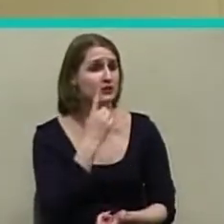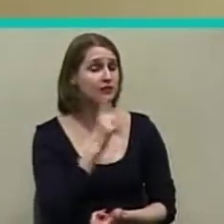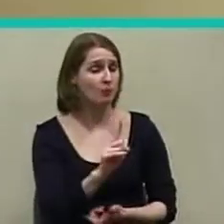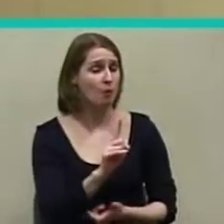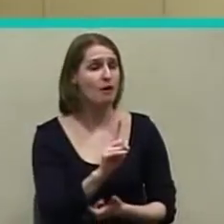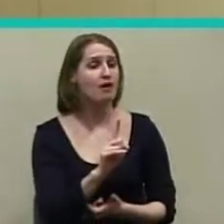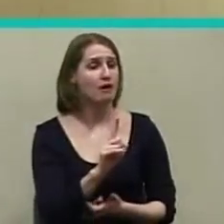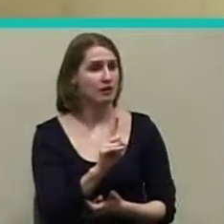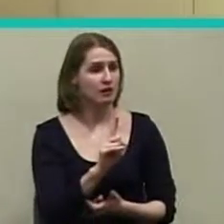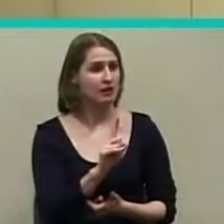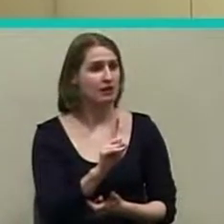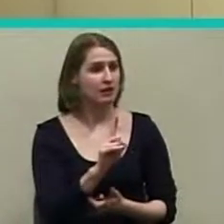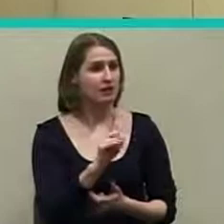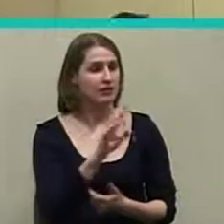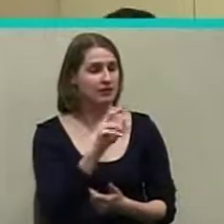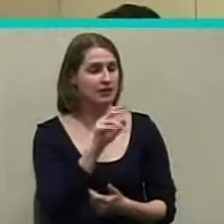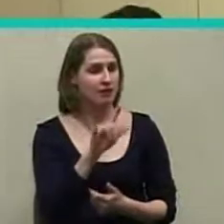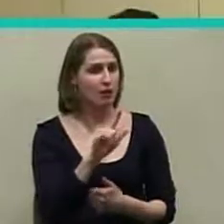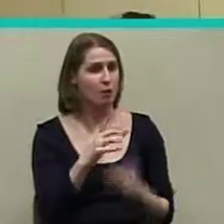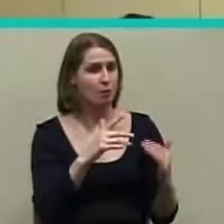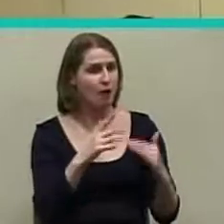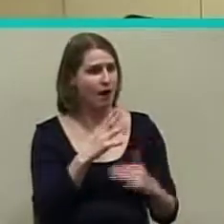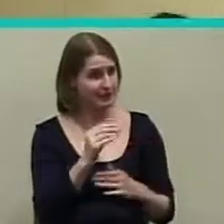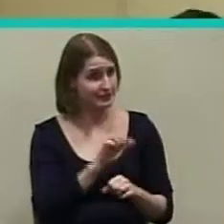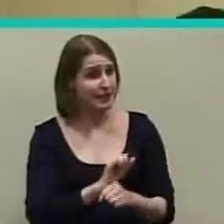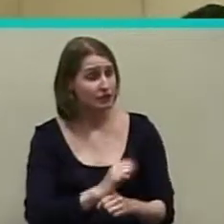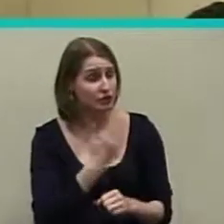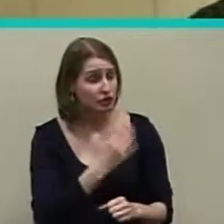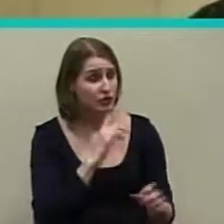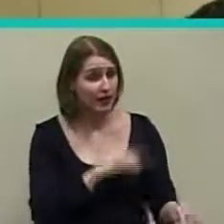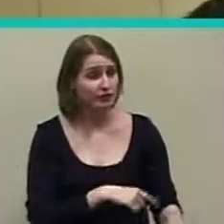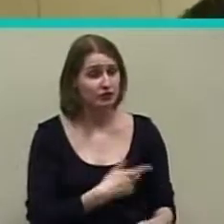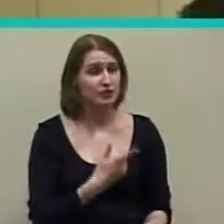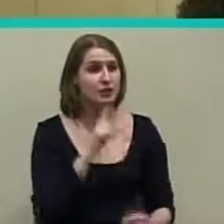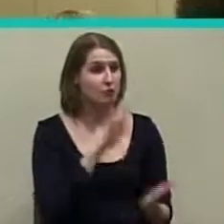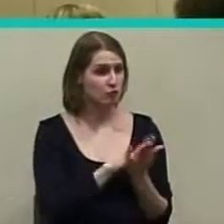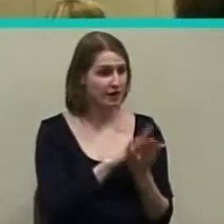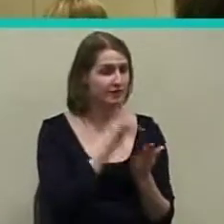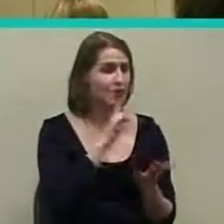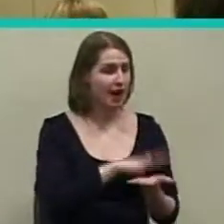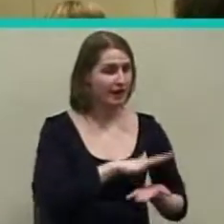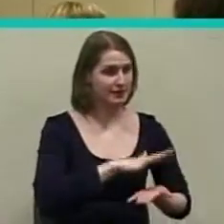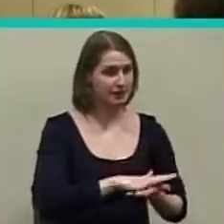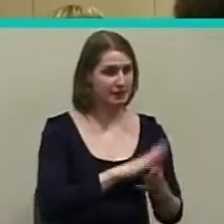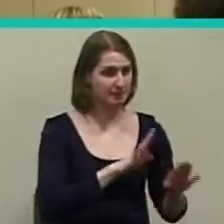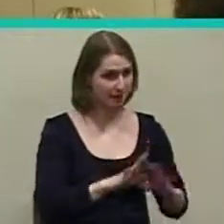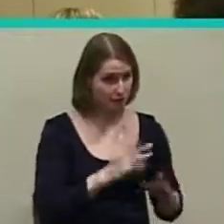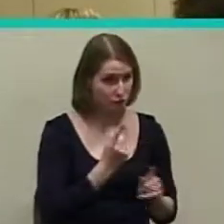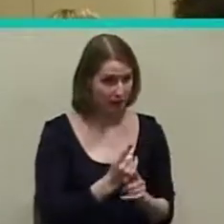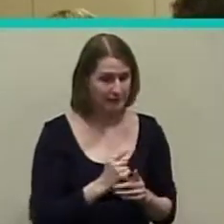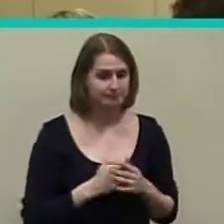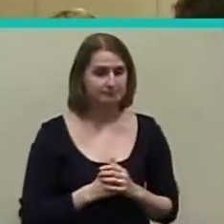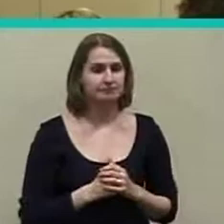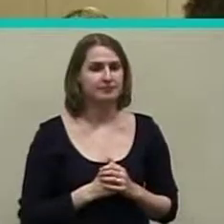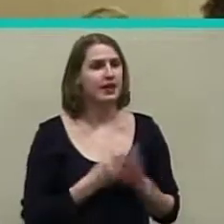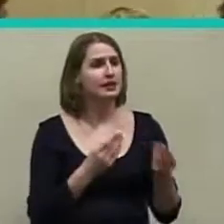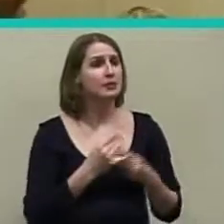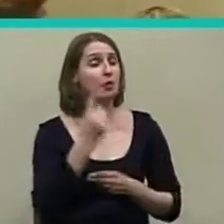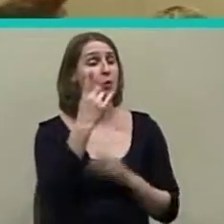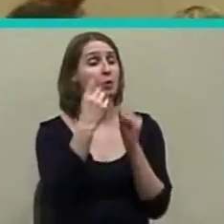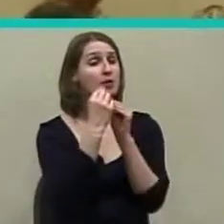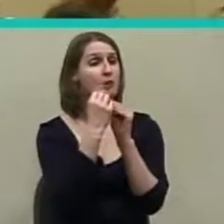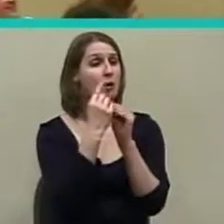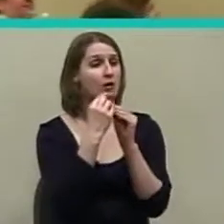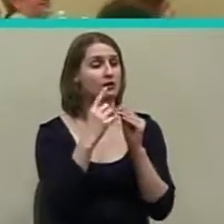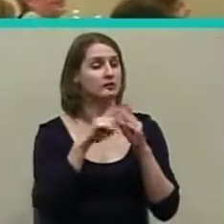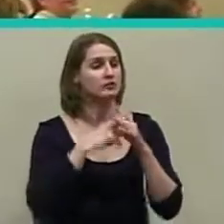Slavery is an excellent answer. Okay, so she had an opportunity to respond and praise for academic behavior, right? Could you give me one more cause for the